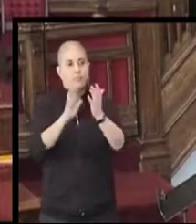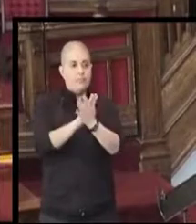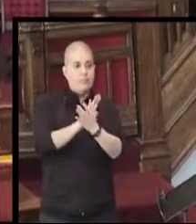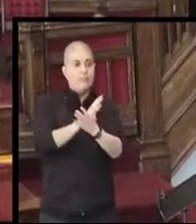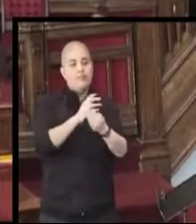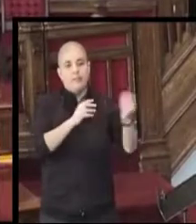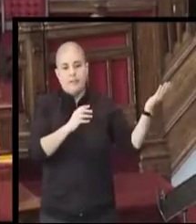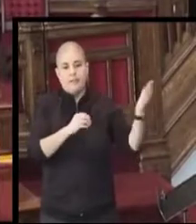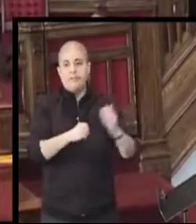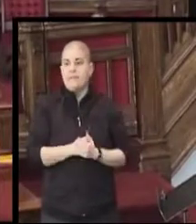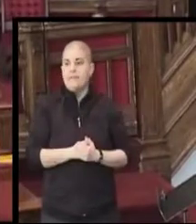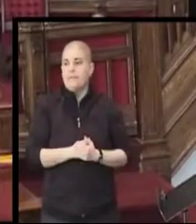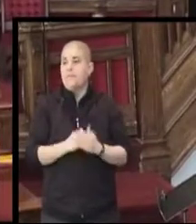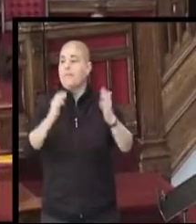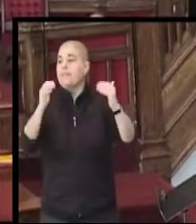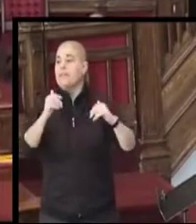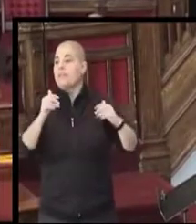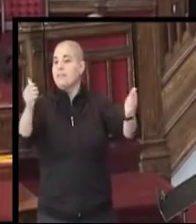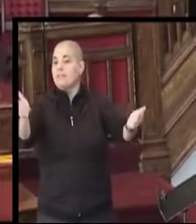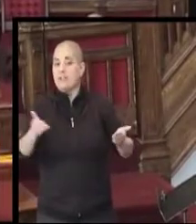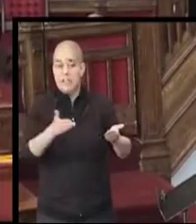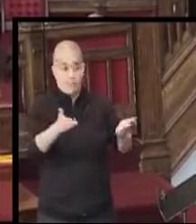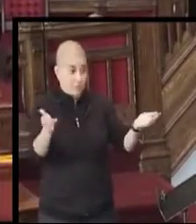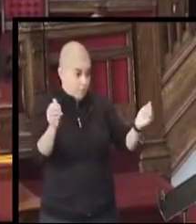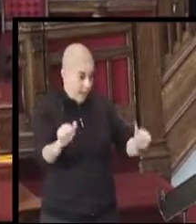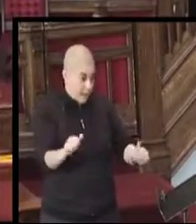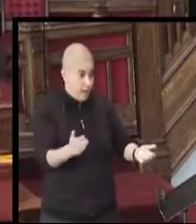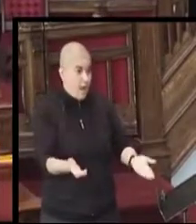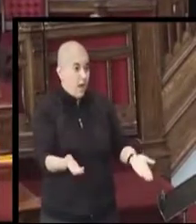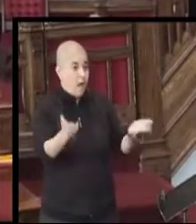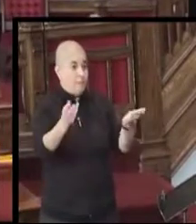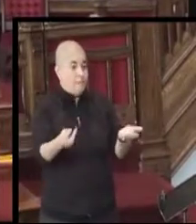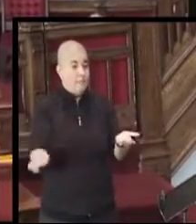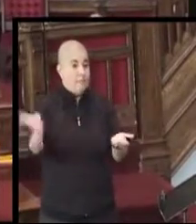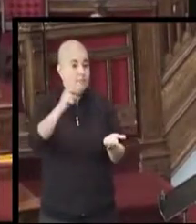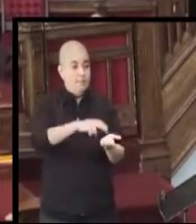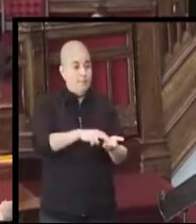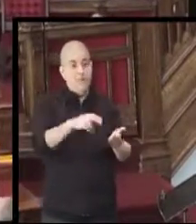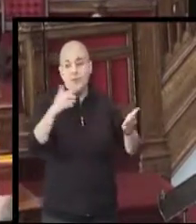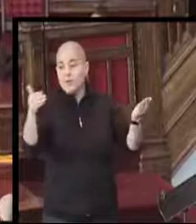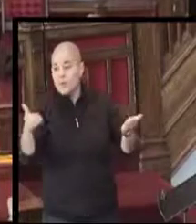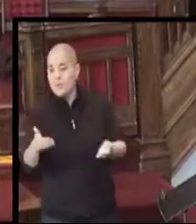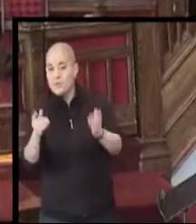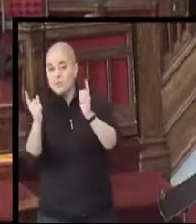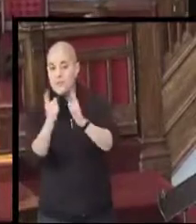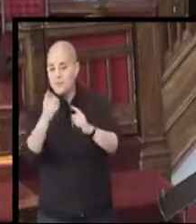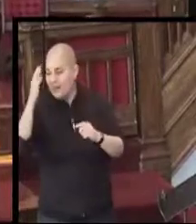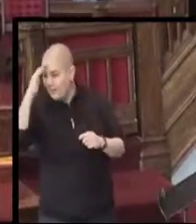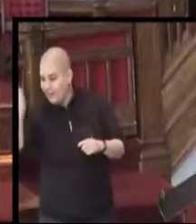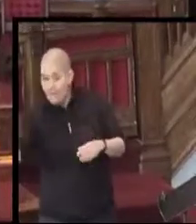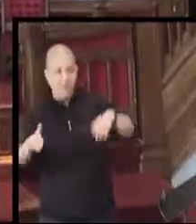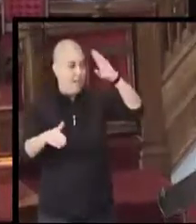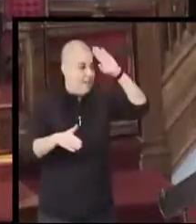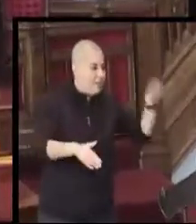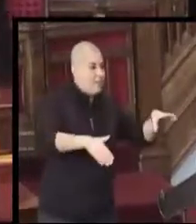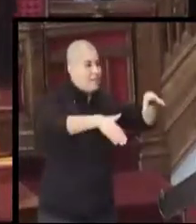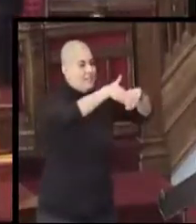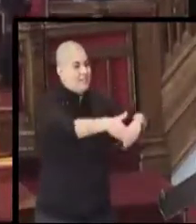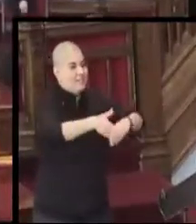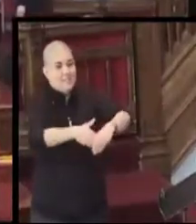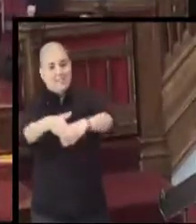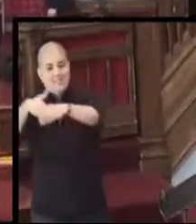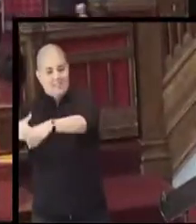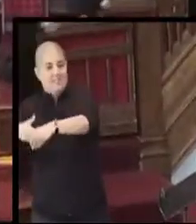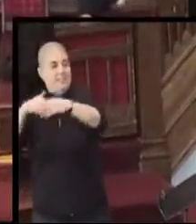paperwork. I now invite you, as you're able, to rise and to greet those who are near you and extend the hand of friendship.